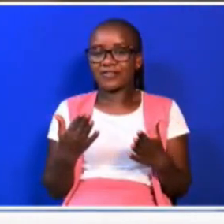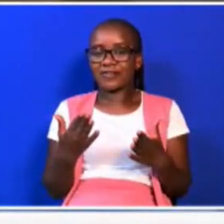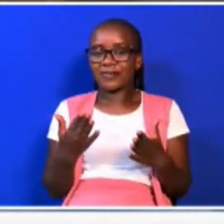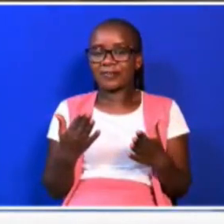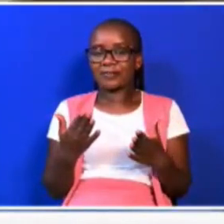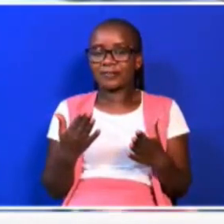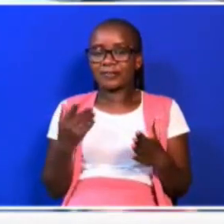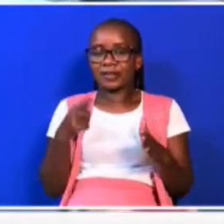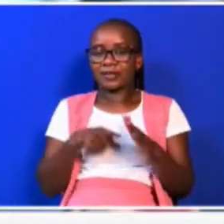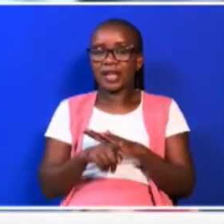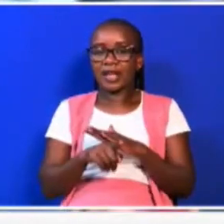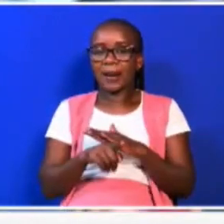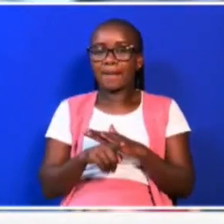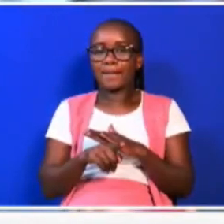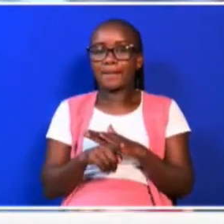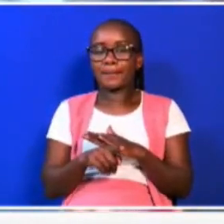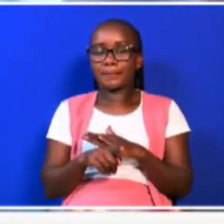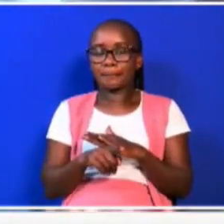the